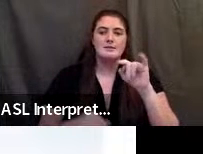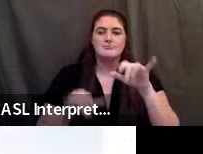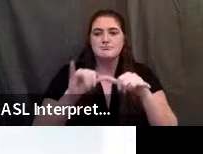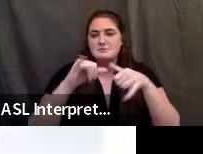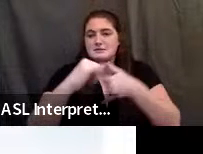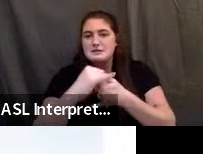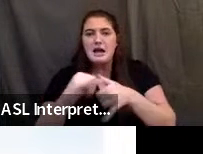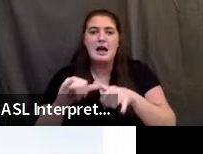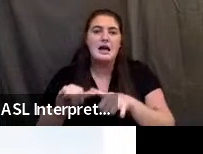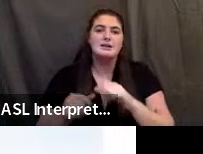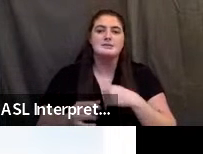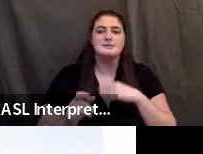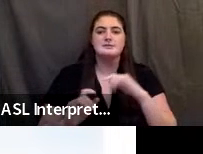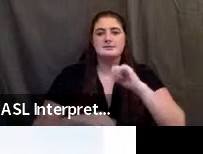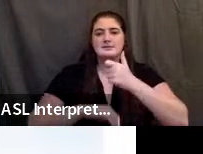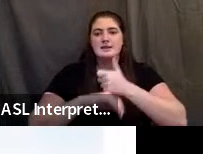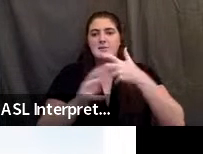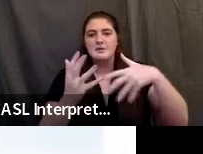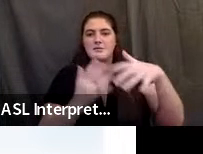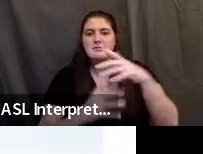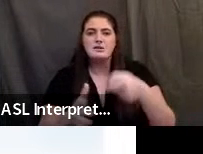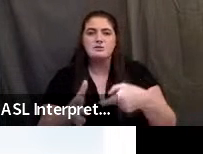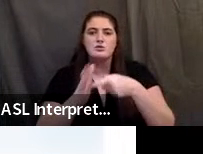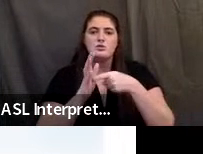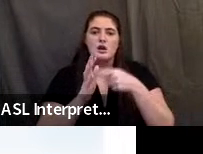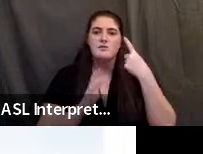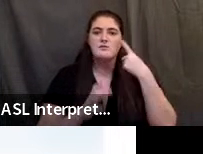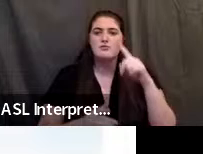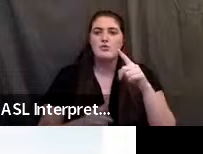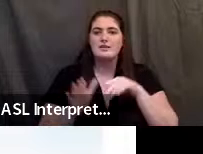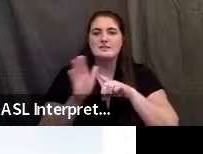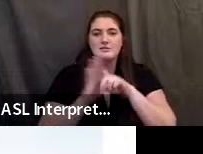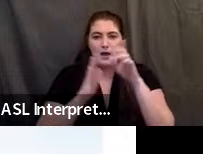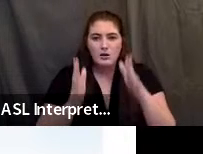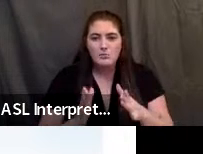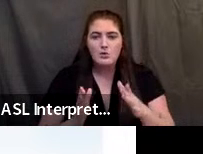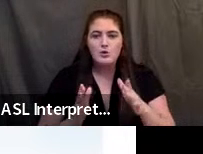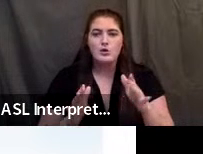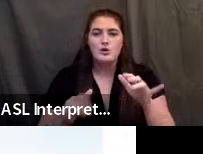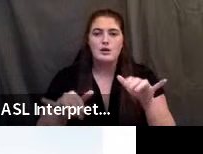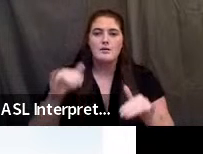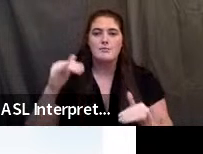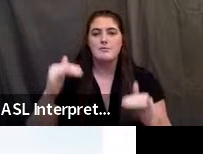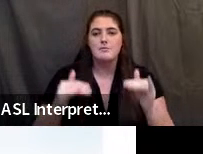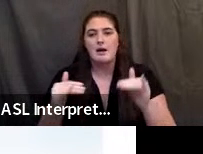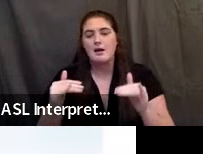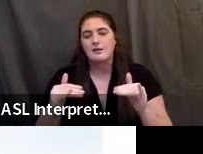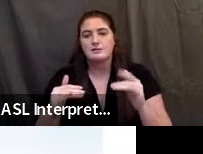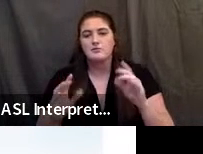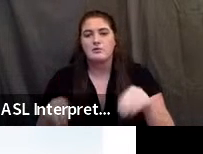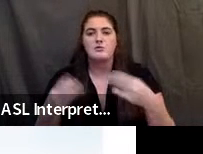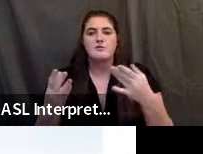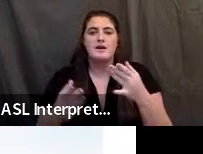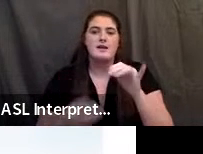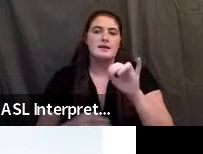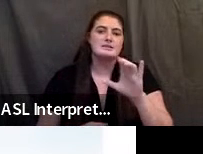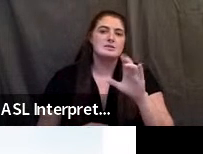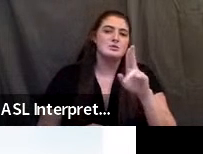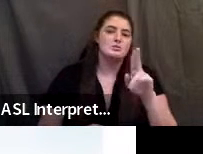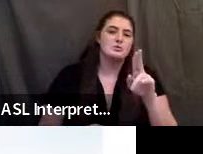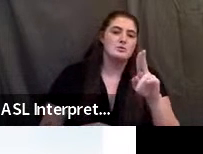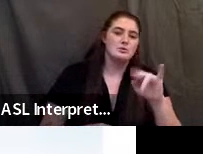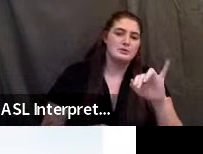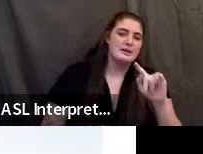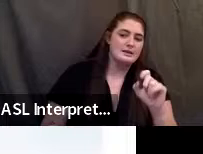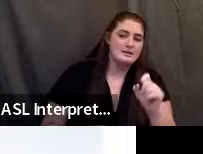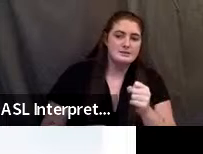of the mix that is required for JBG, the developer, and in balance with providing the IZ units. So